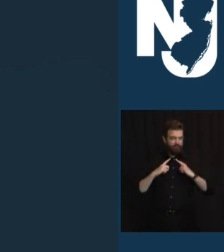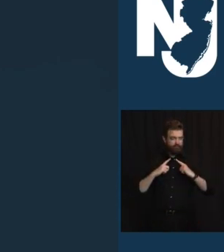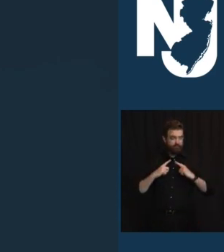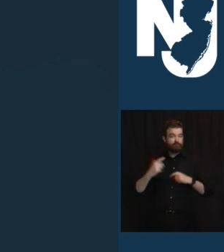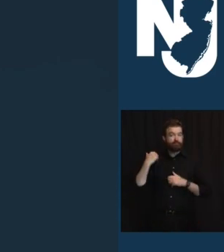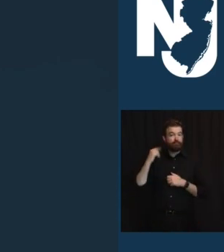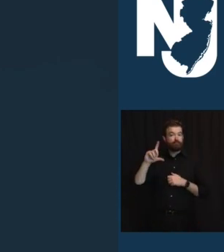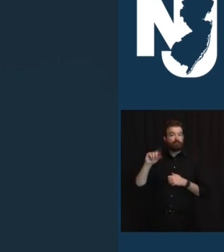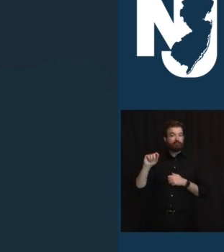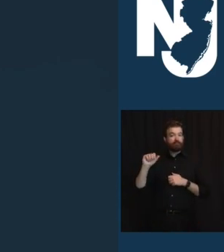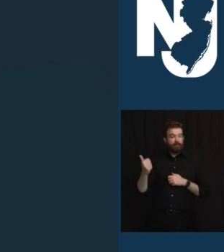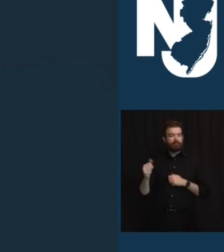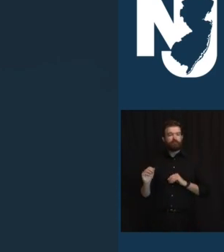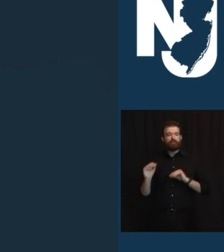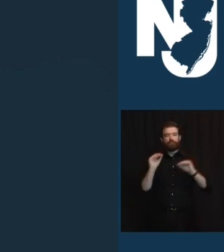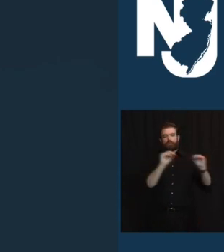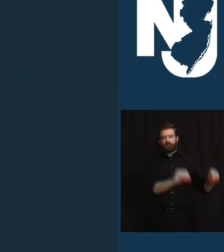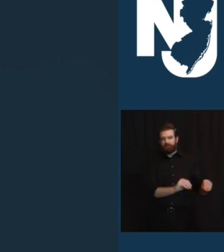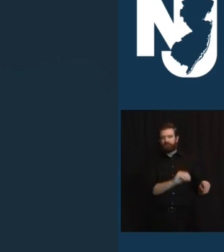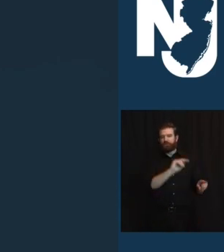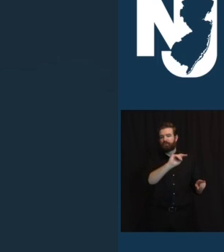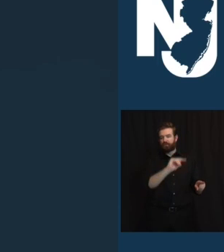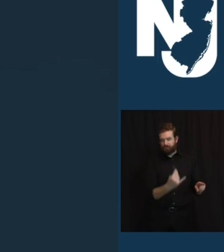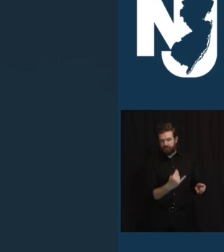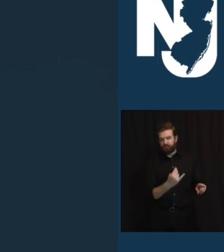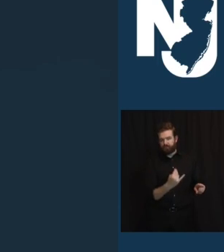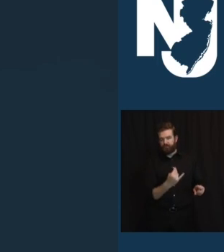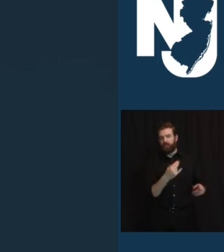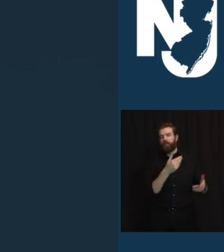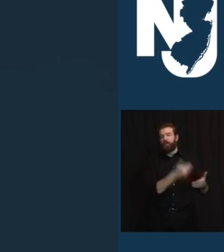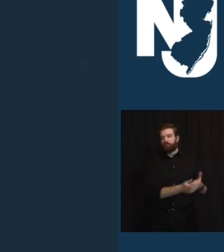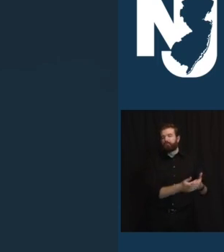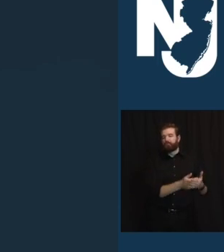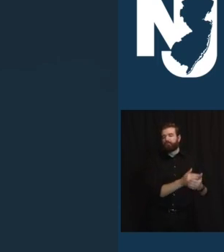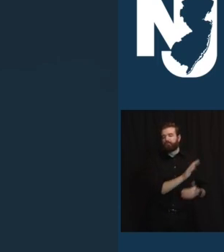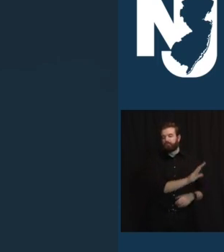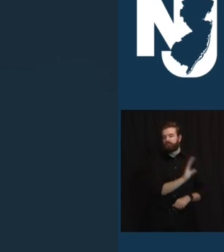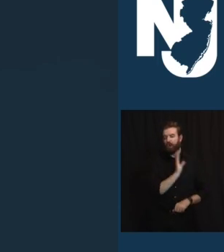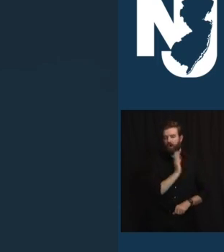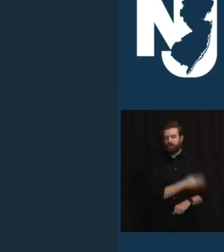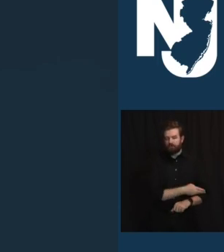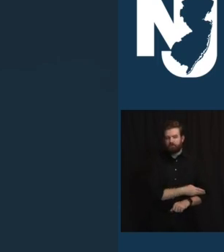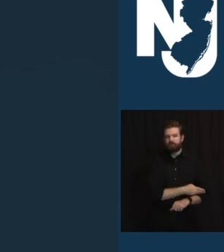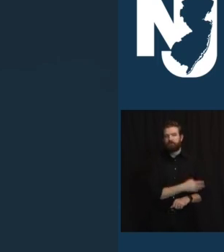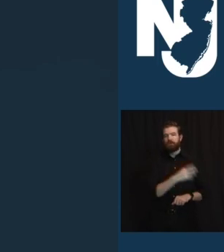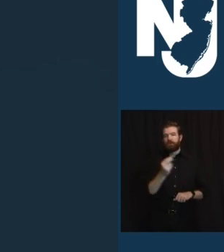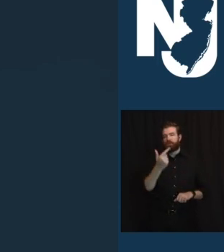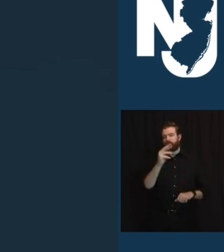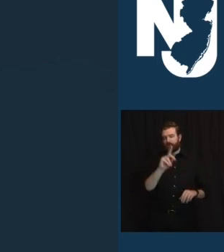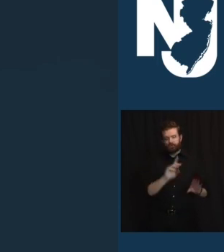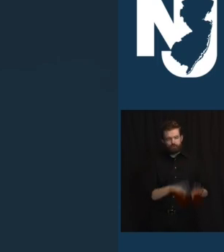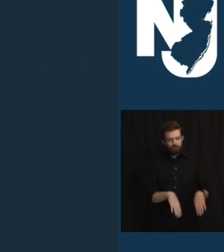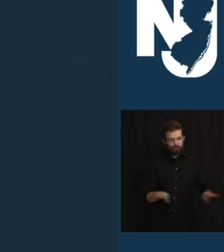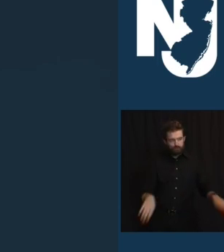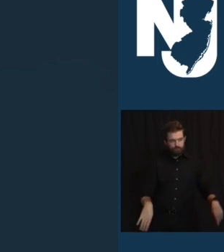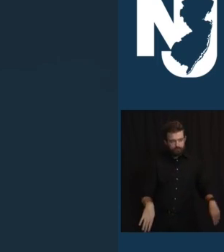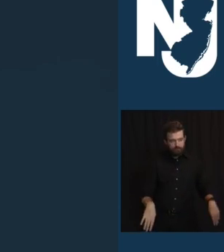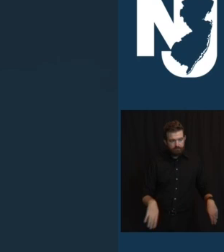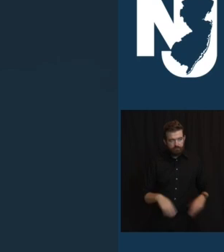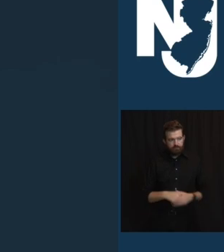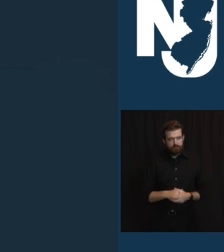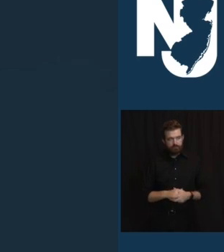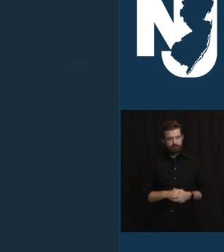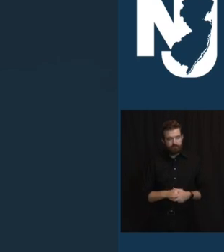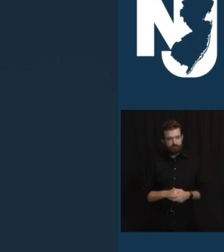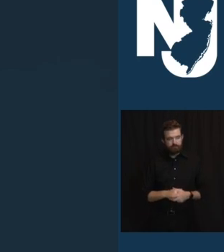to Southampton to be closer to Renee and Angela and her grandchildren, Zachary, Jake, Bridget, and Kyle. And while she remained